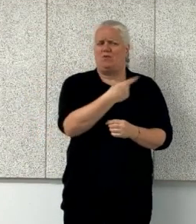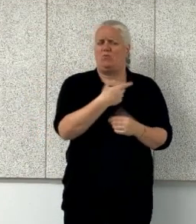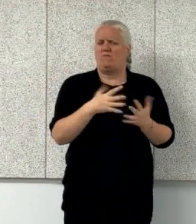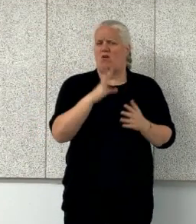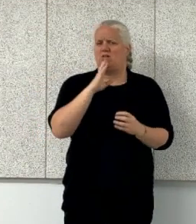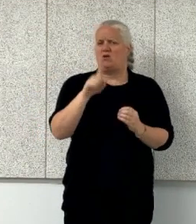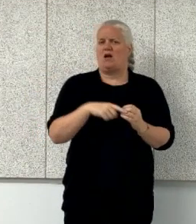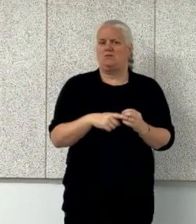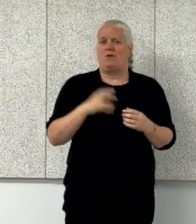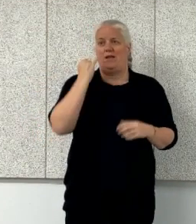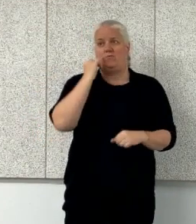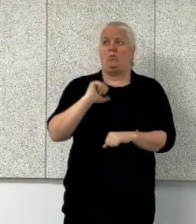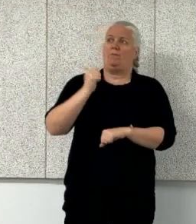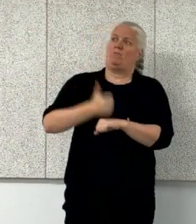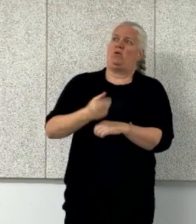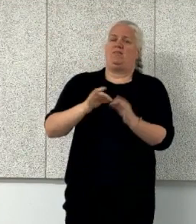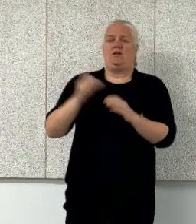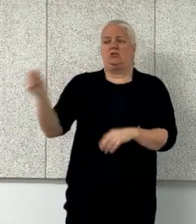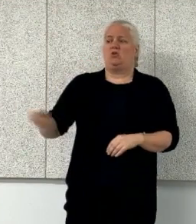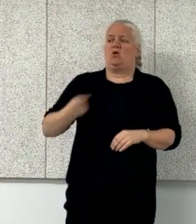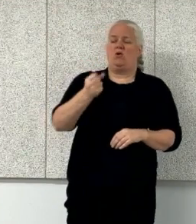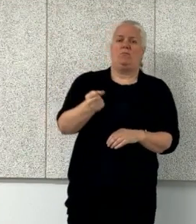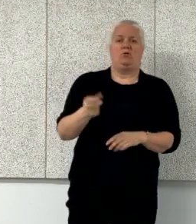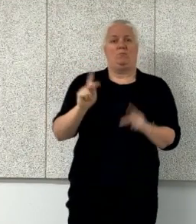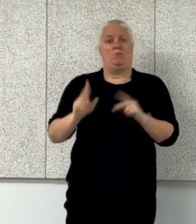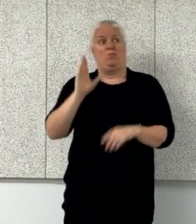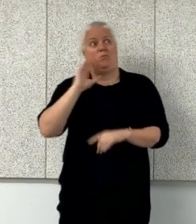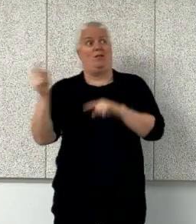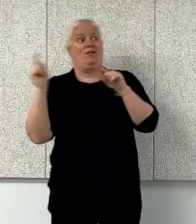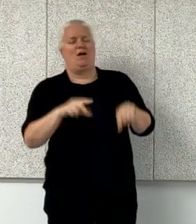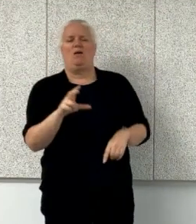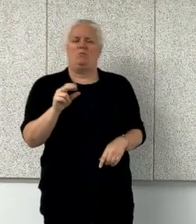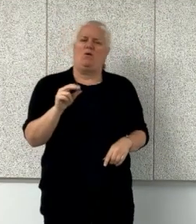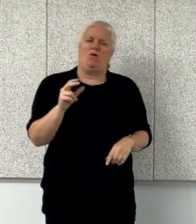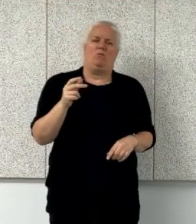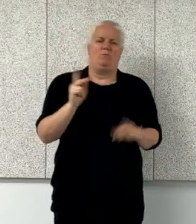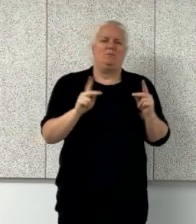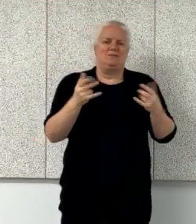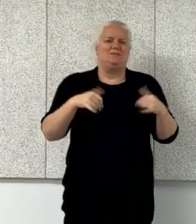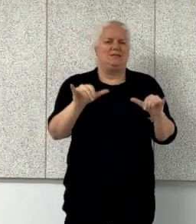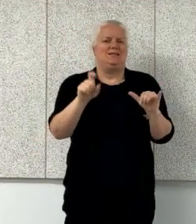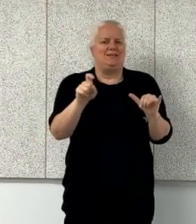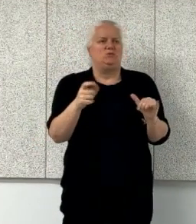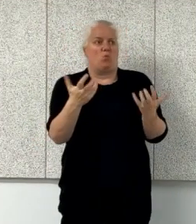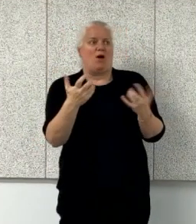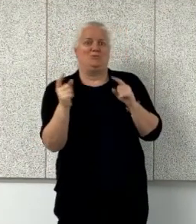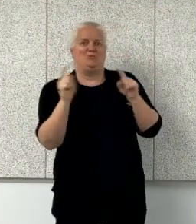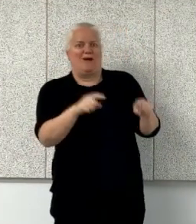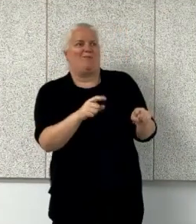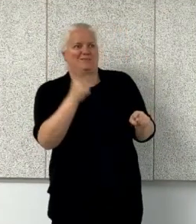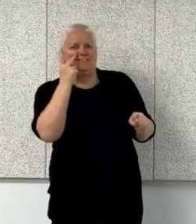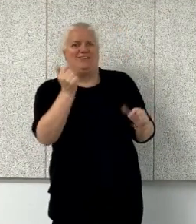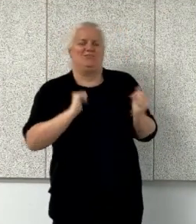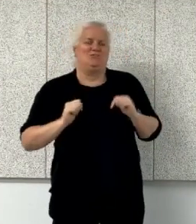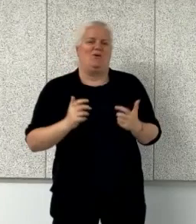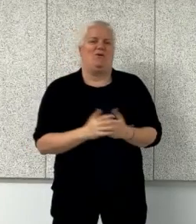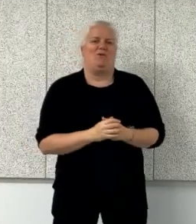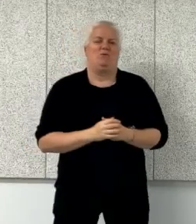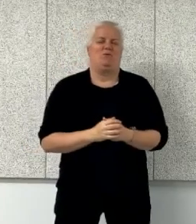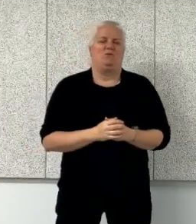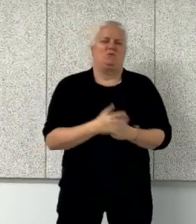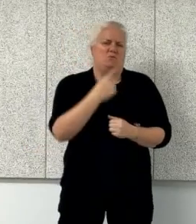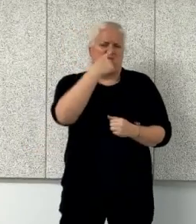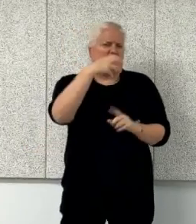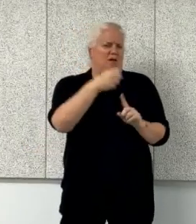and everyone shows up. Right. People still have to want to come to see the show. Like, what do you want people to know about that? Well,